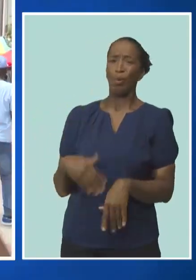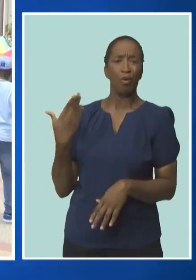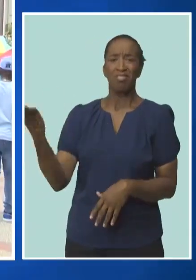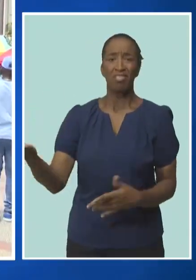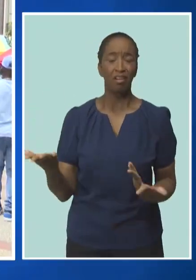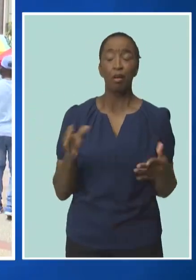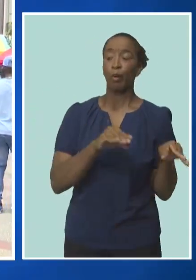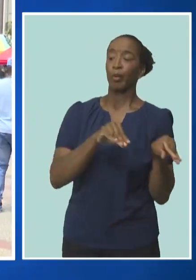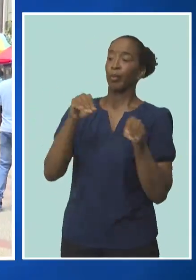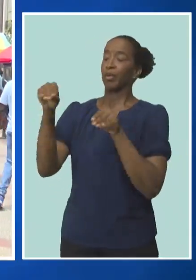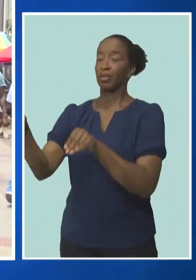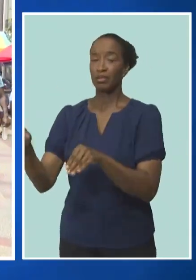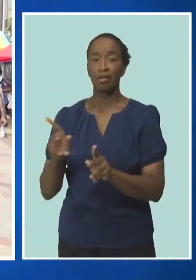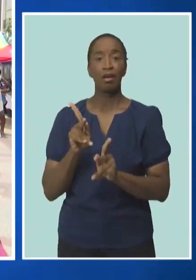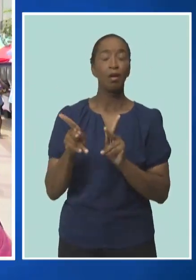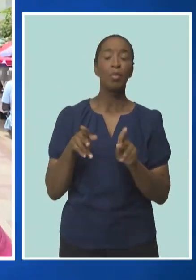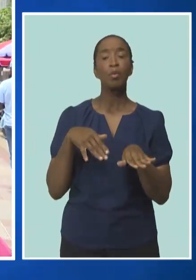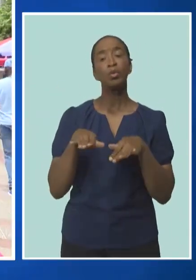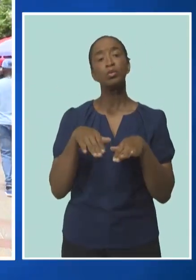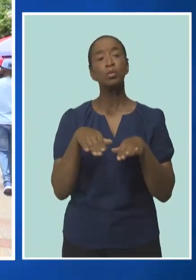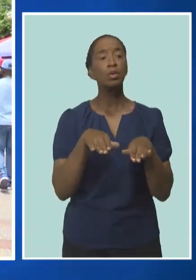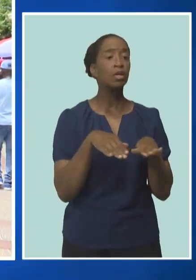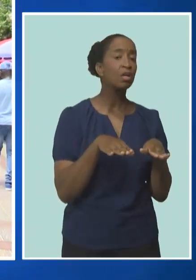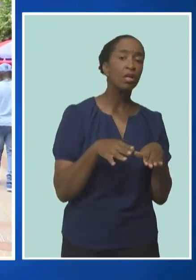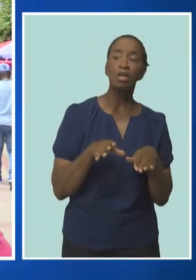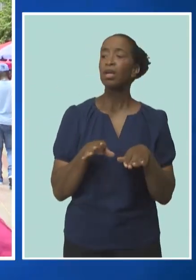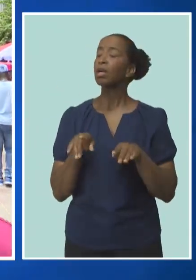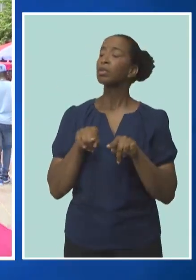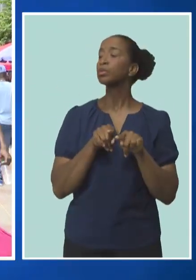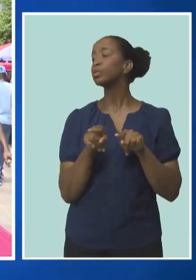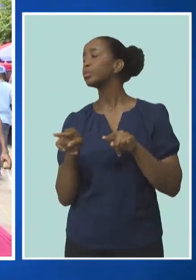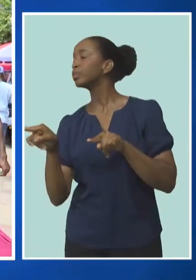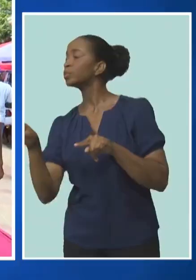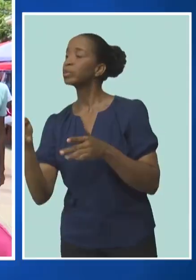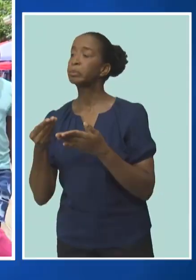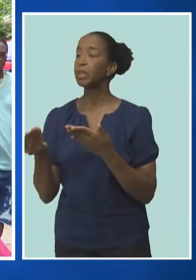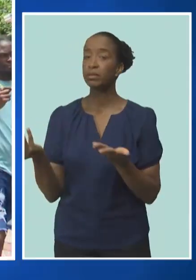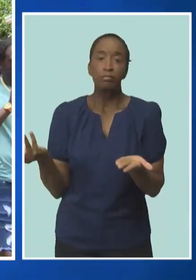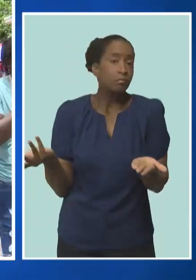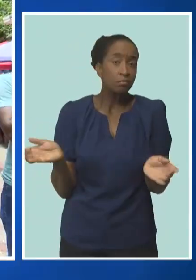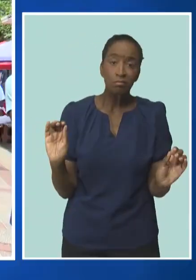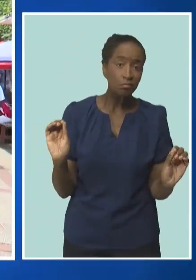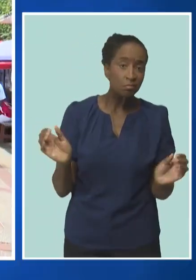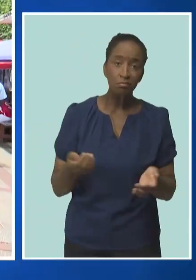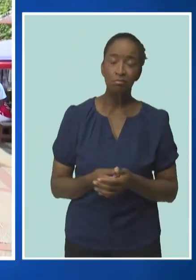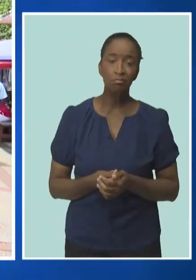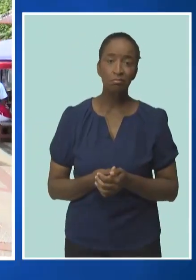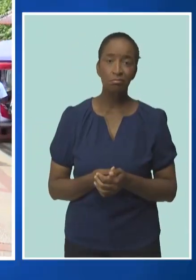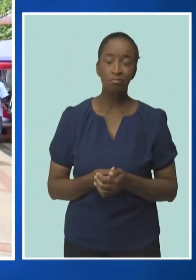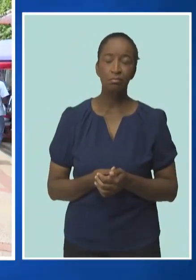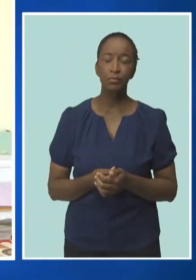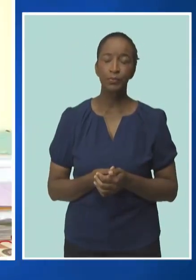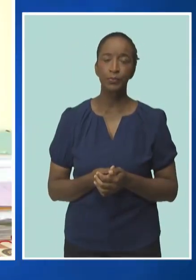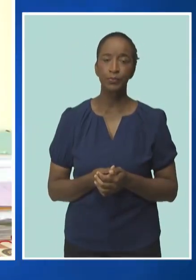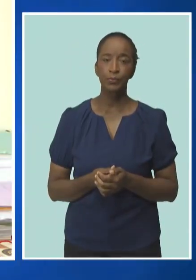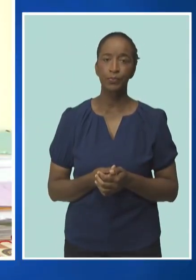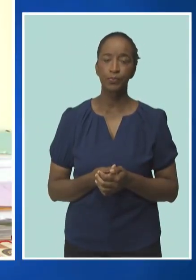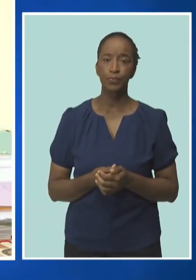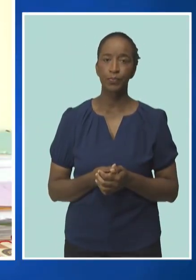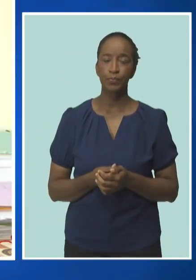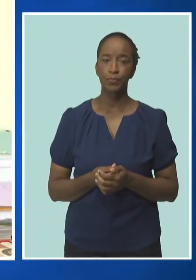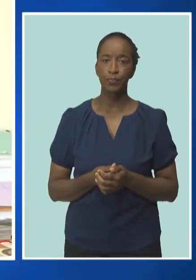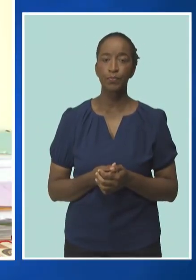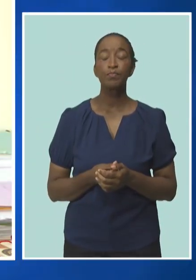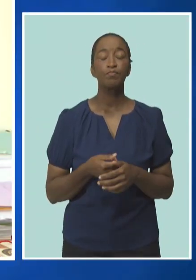when the put me somewhere, the people that's walk along the road don't come and buy in front of you, don't come and look for you. Real thing. Now, in an